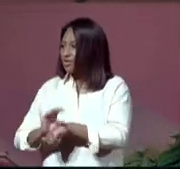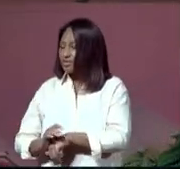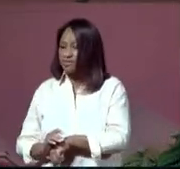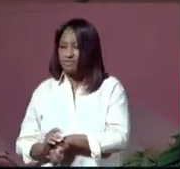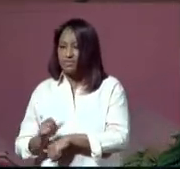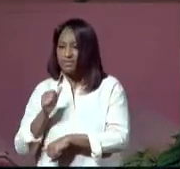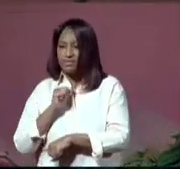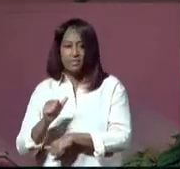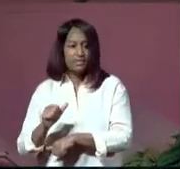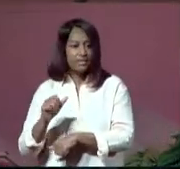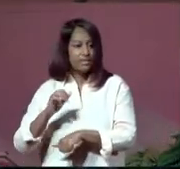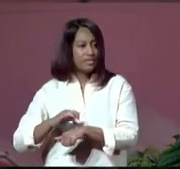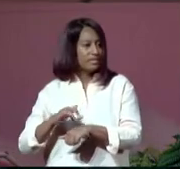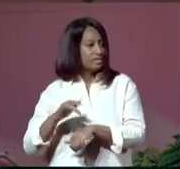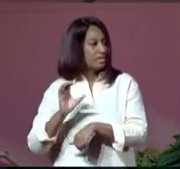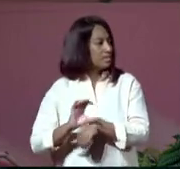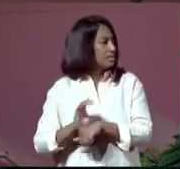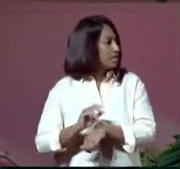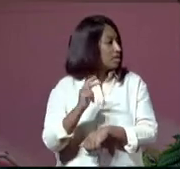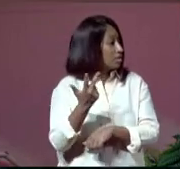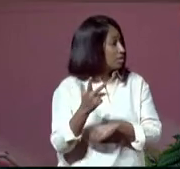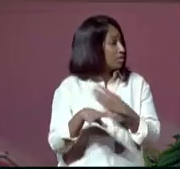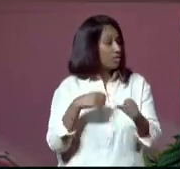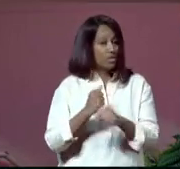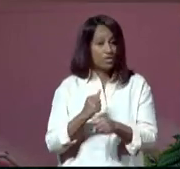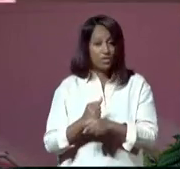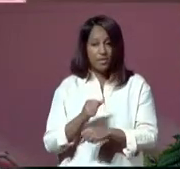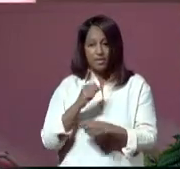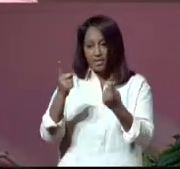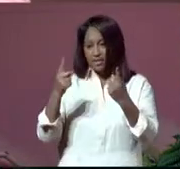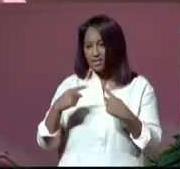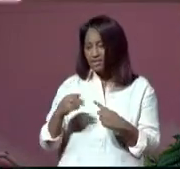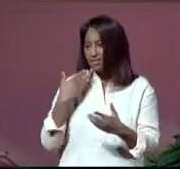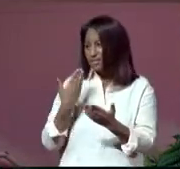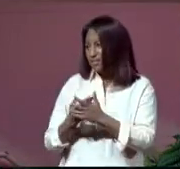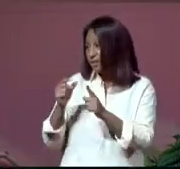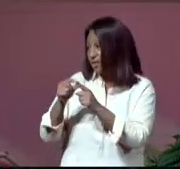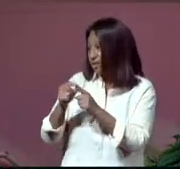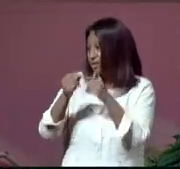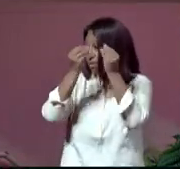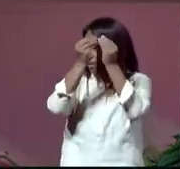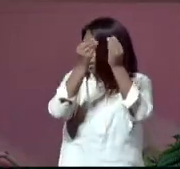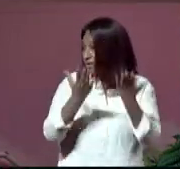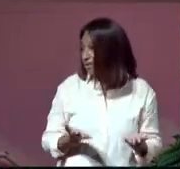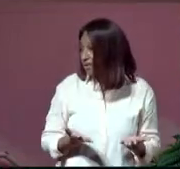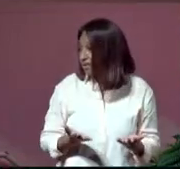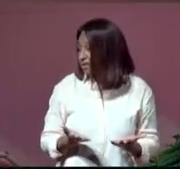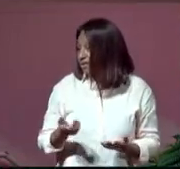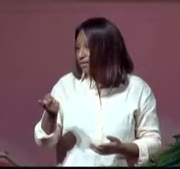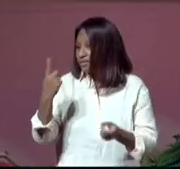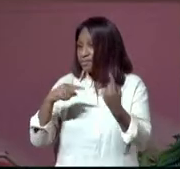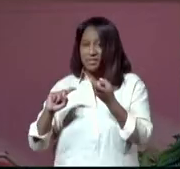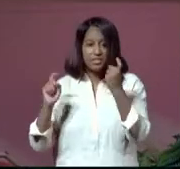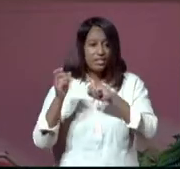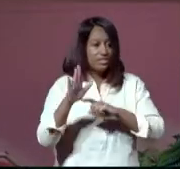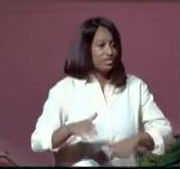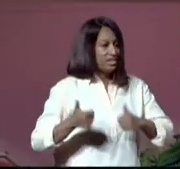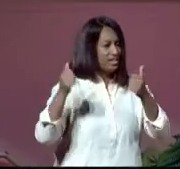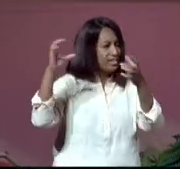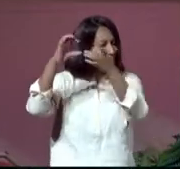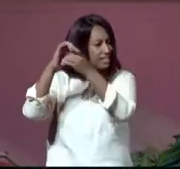3 years. Don't you come in here today just to get a good word. Come in here and get your life reconnected